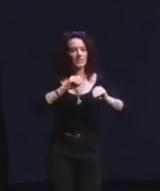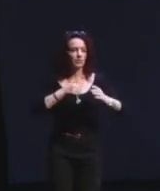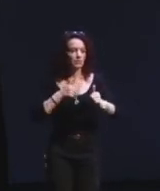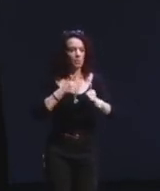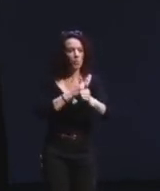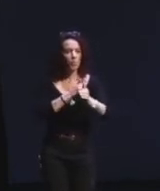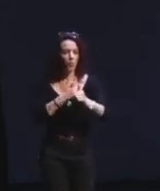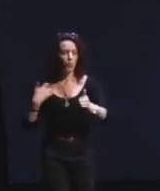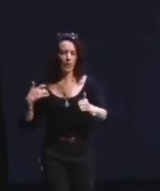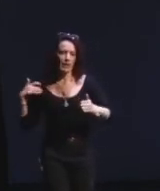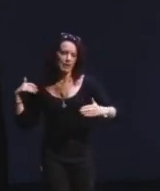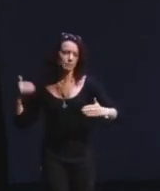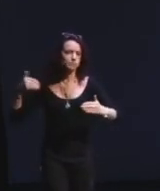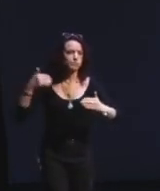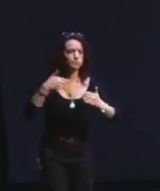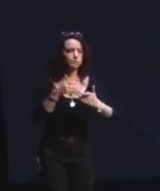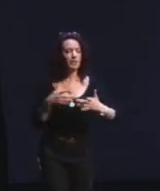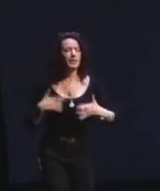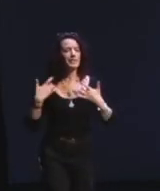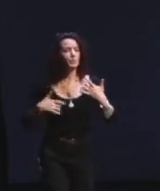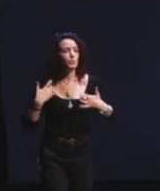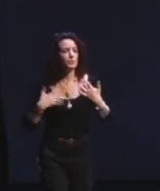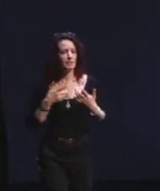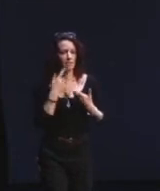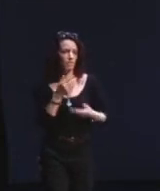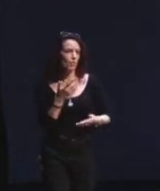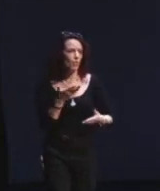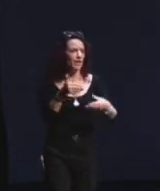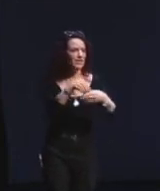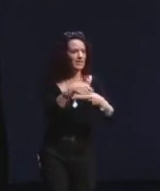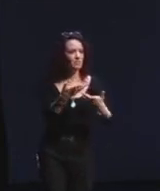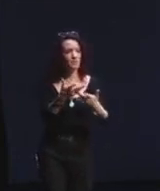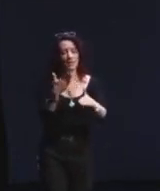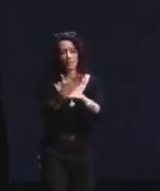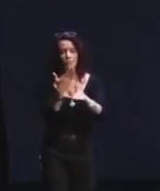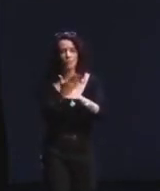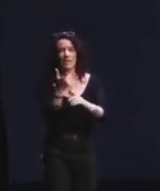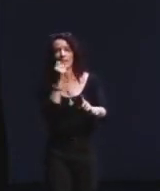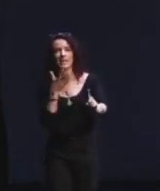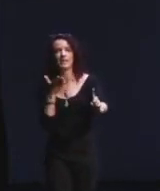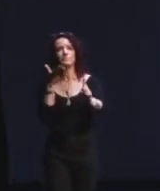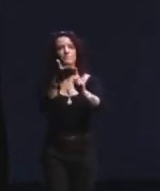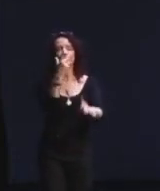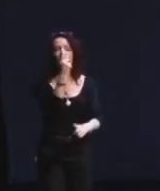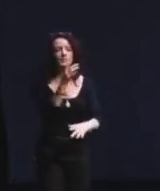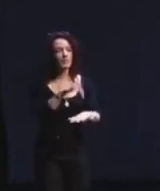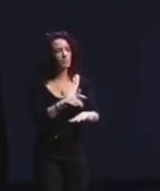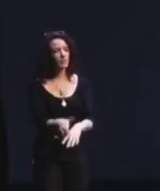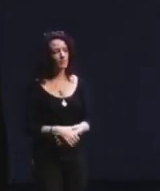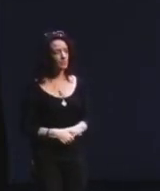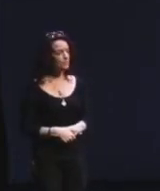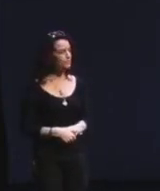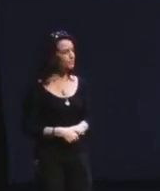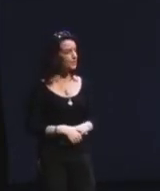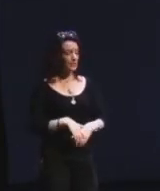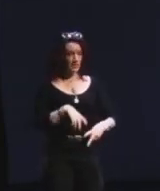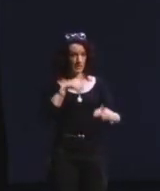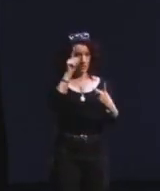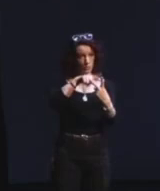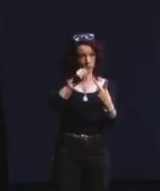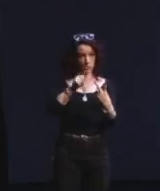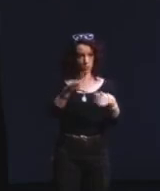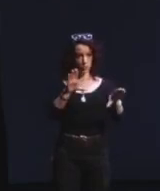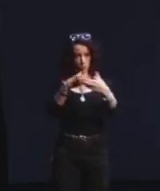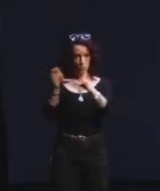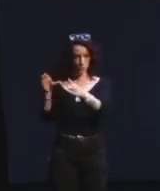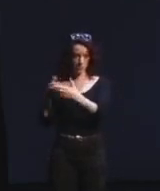lifelong enthusiasm for engagement and, for those who want it, a career into the profession. Now, I said there are two groups of people who have a